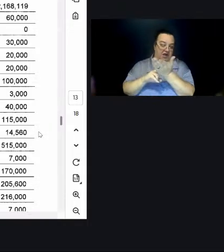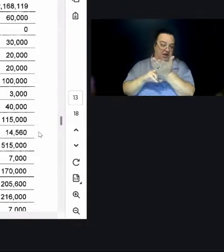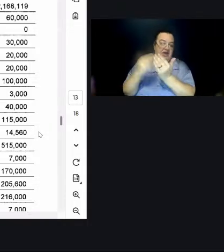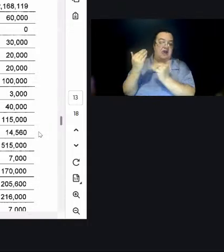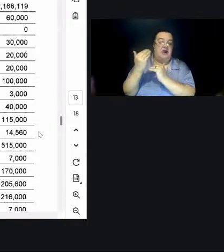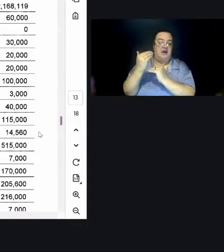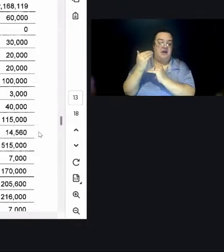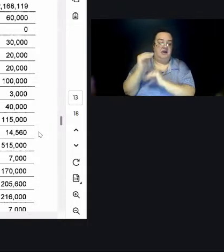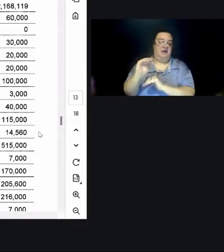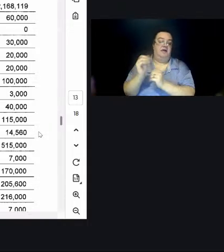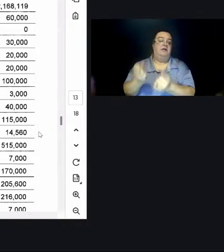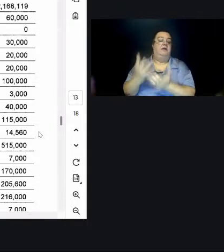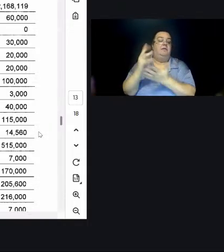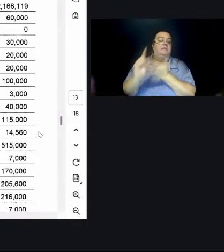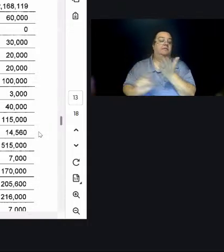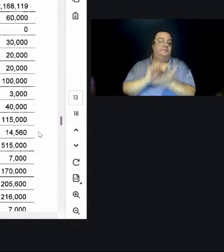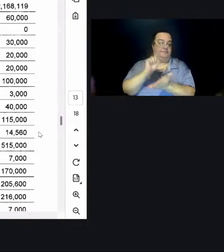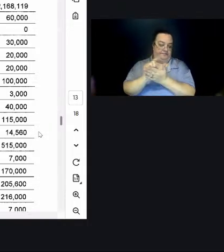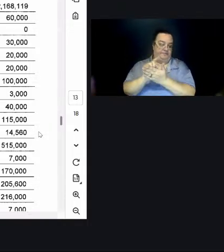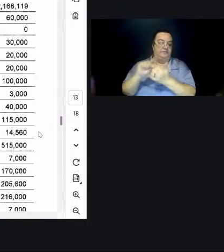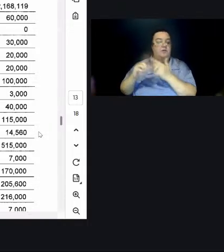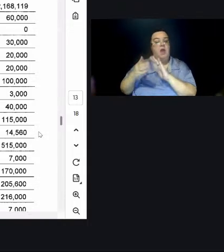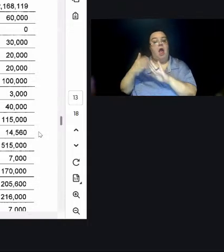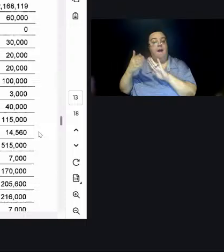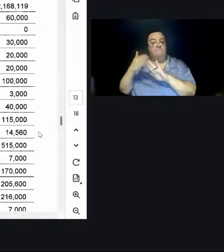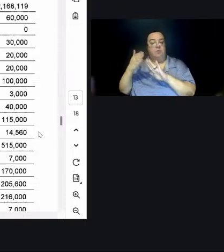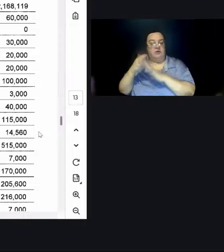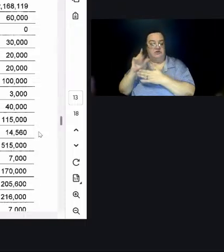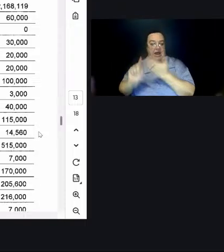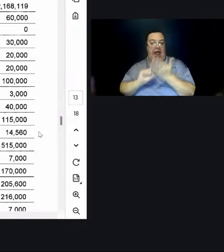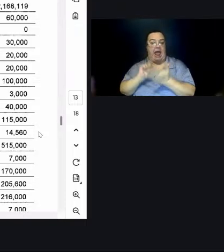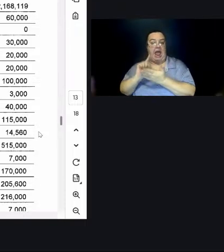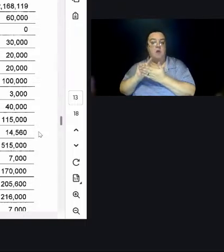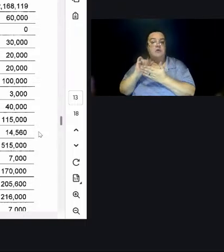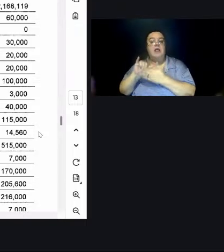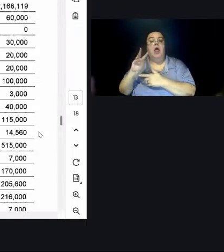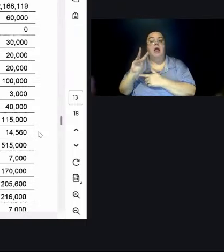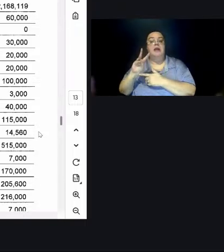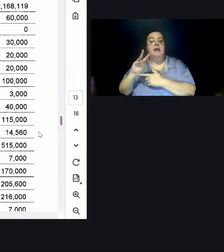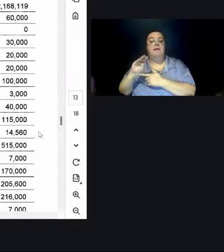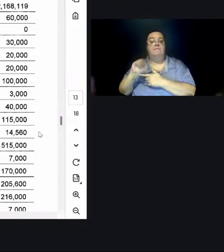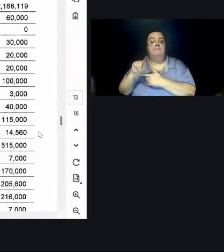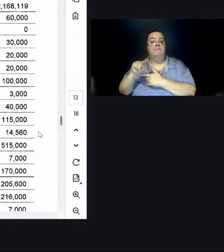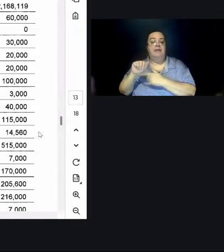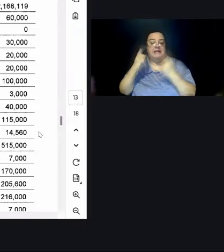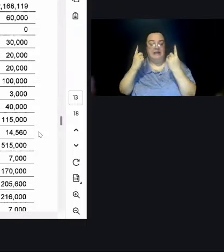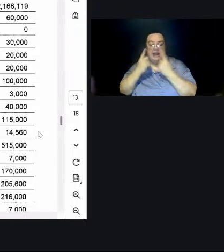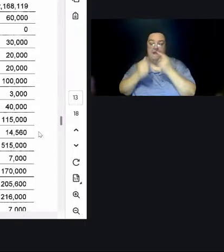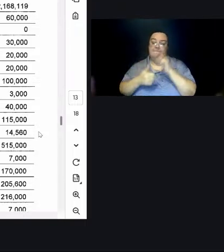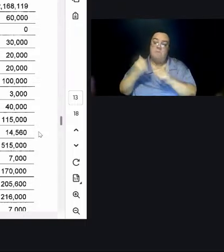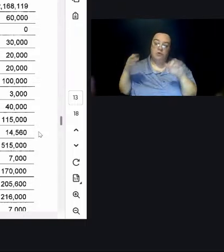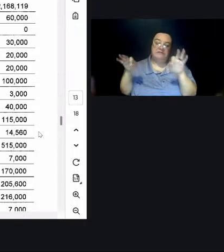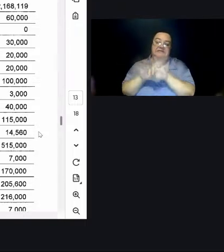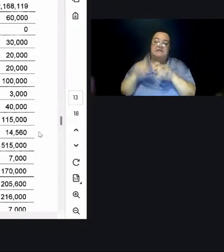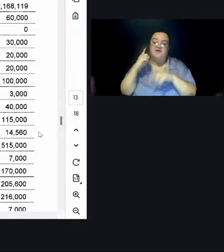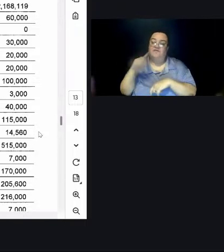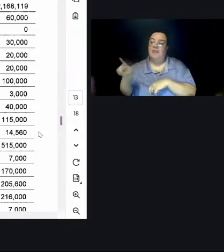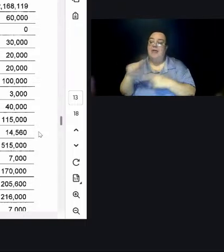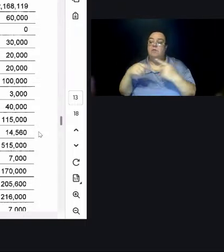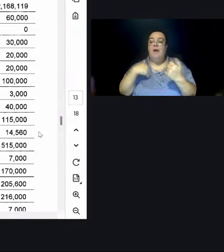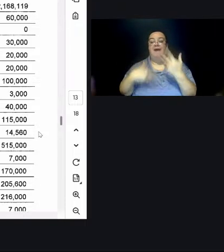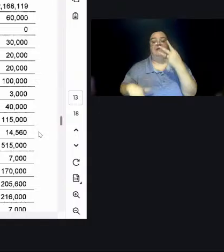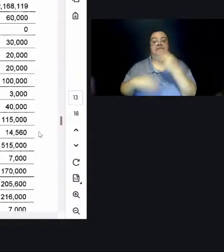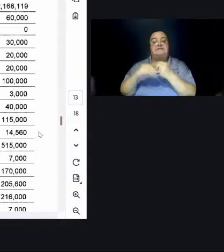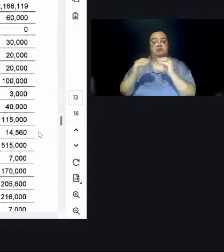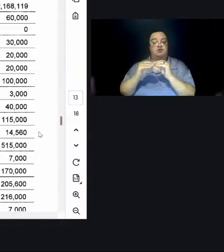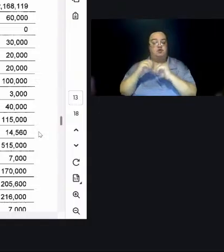hours to operational hours that WMATA deems most essential to have additional security.